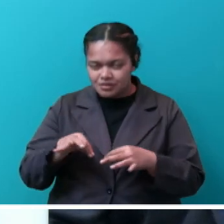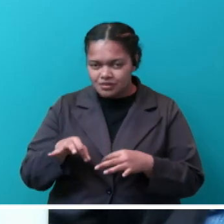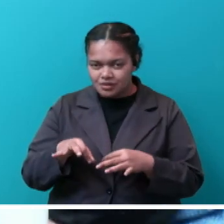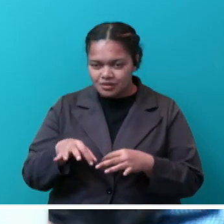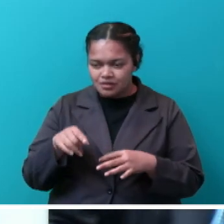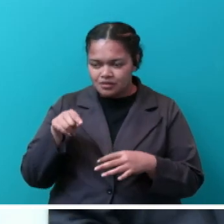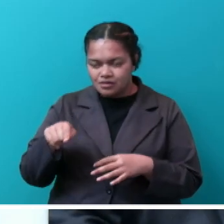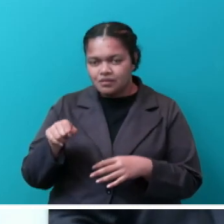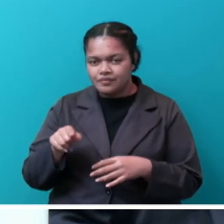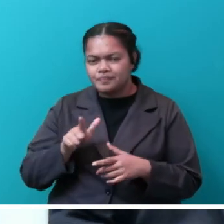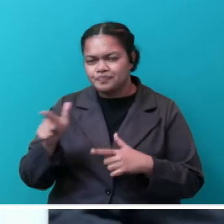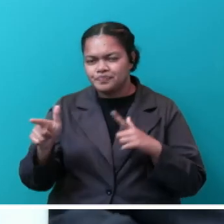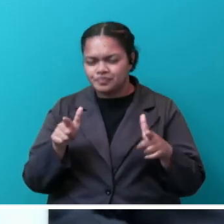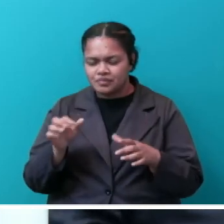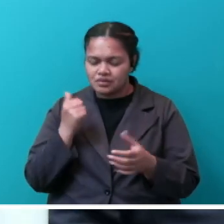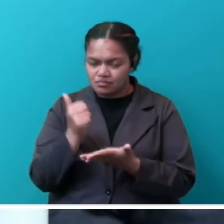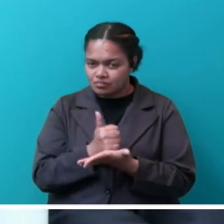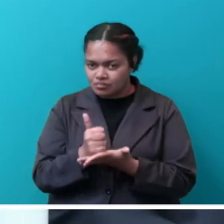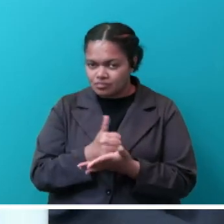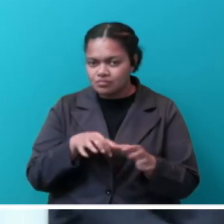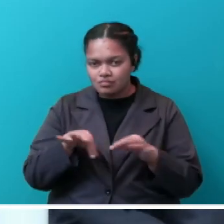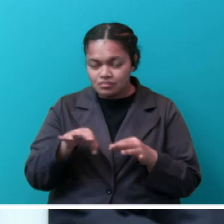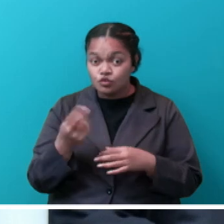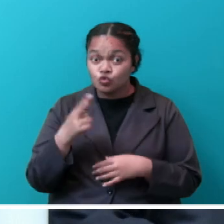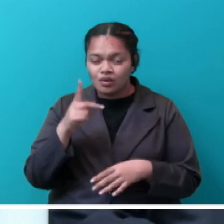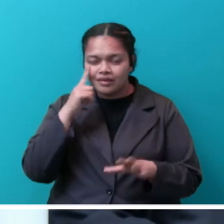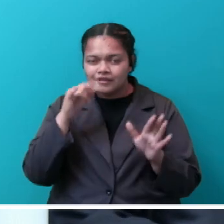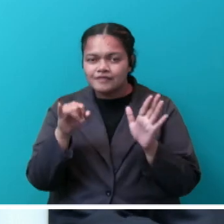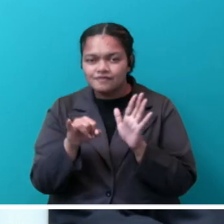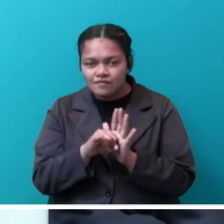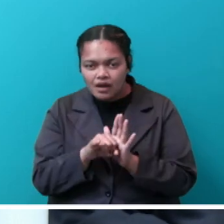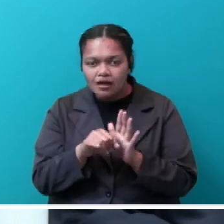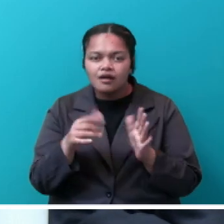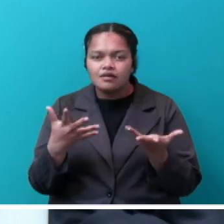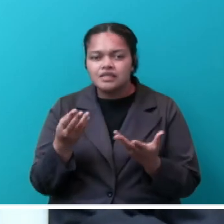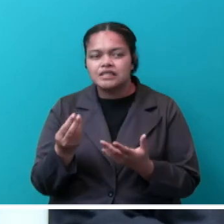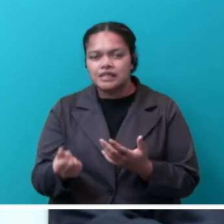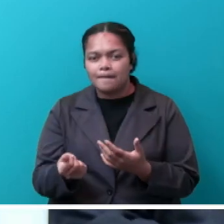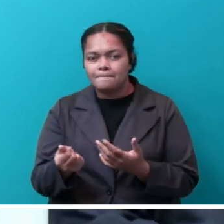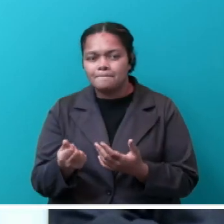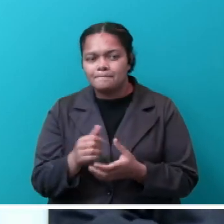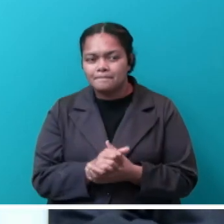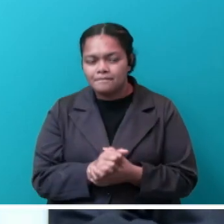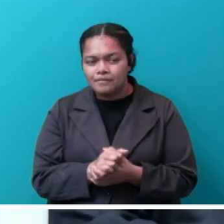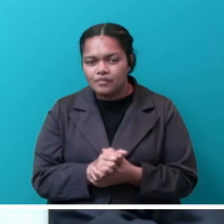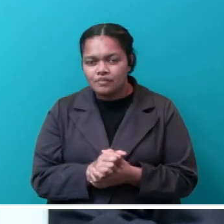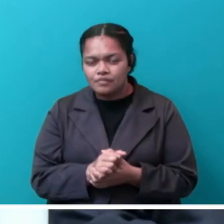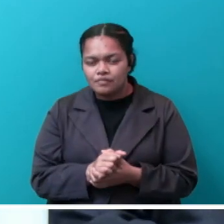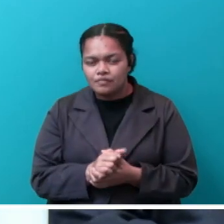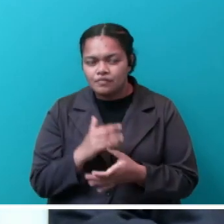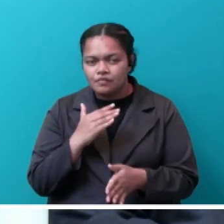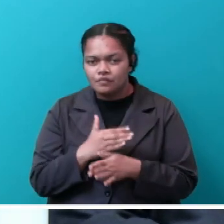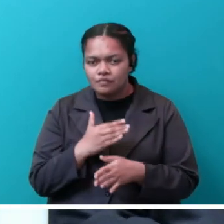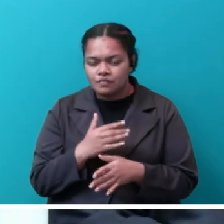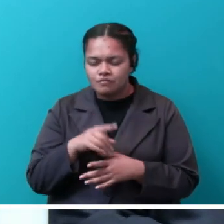plan to actually identify some of the group centres around our